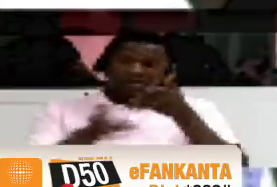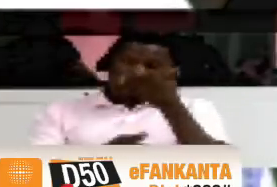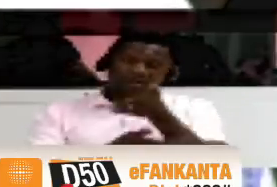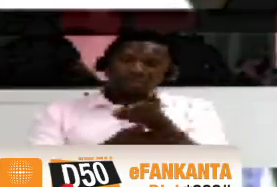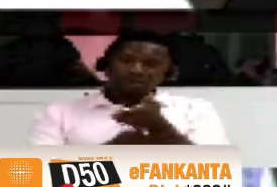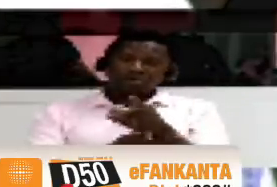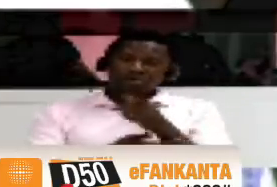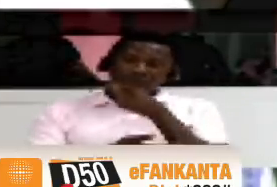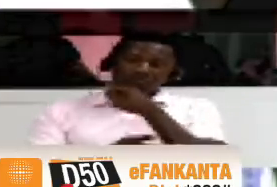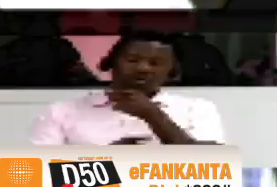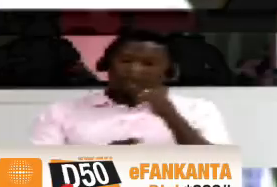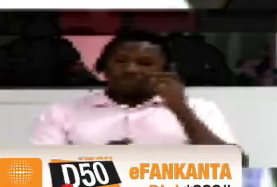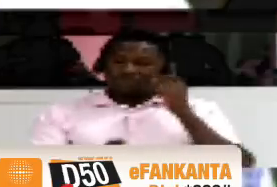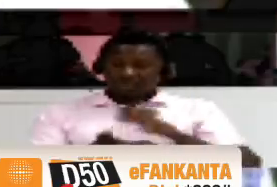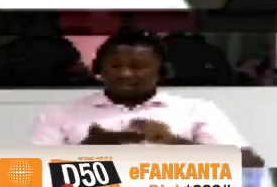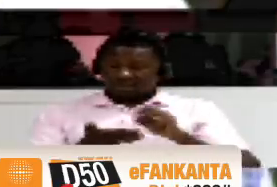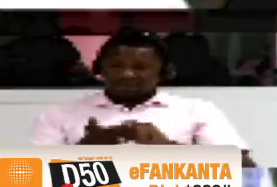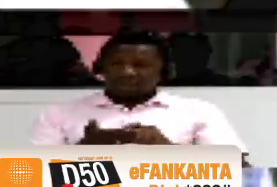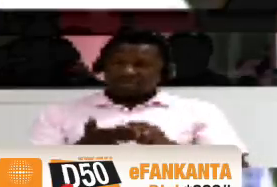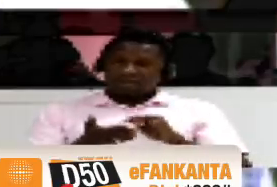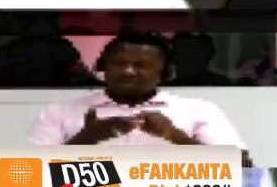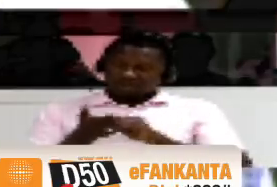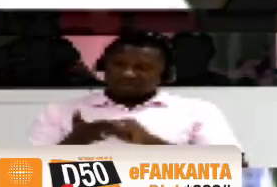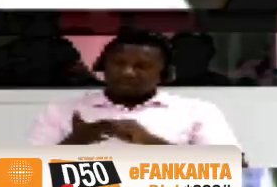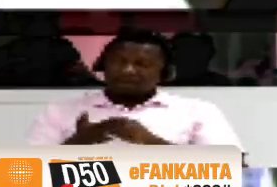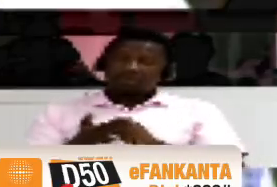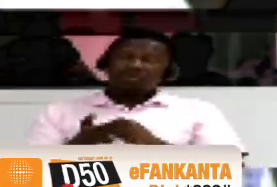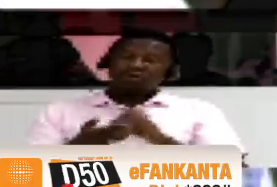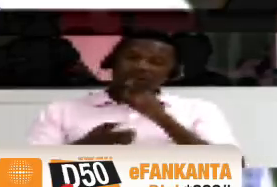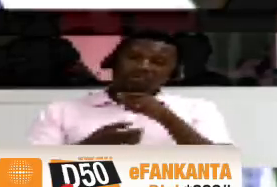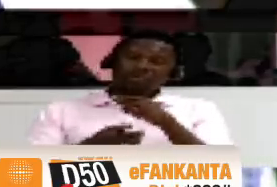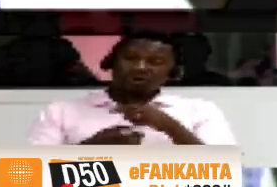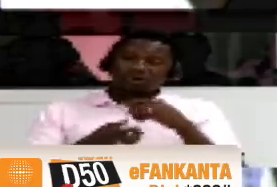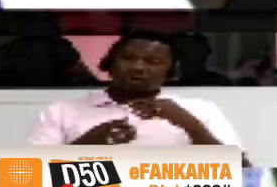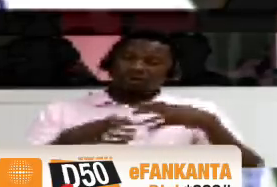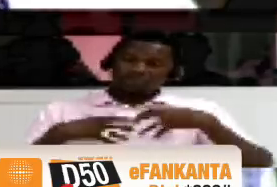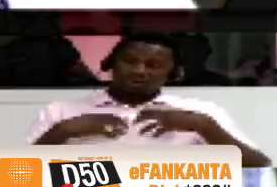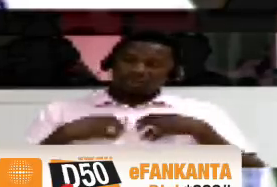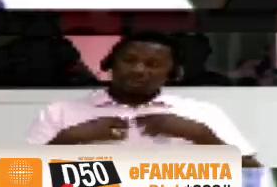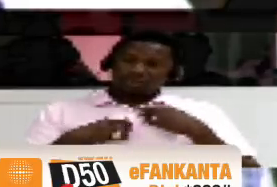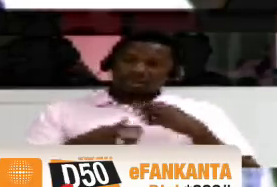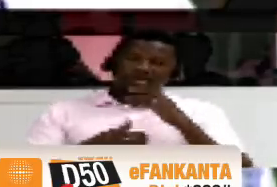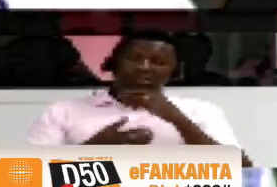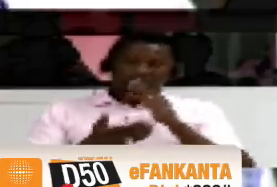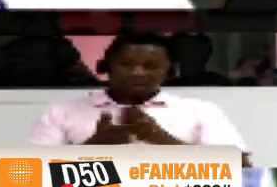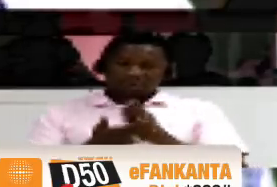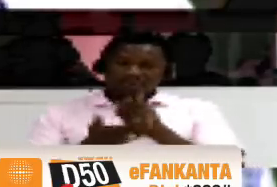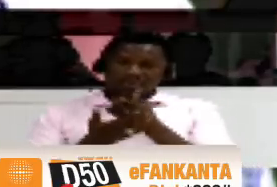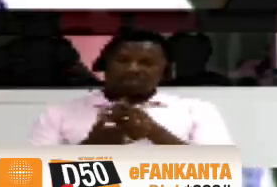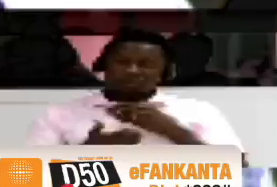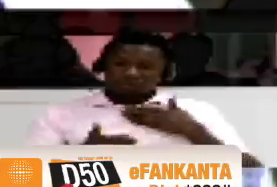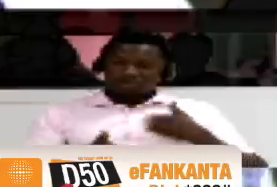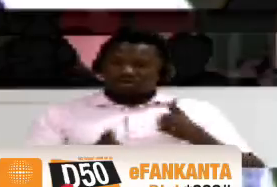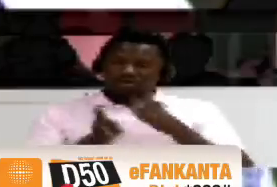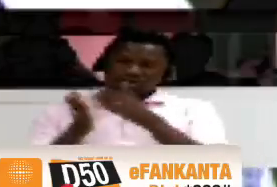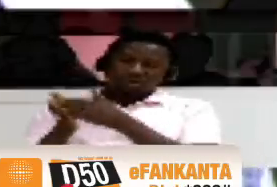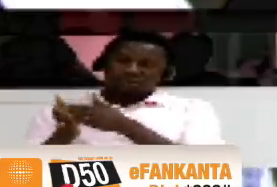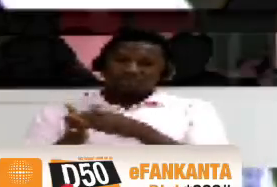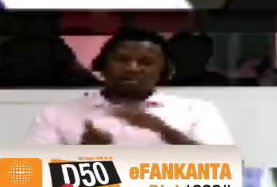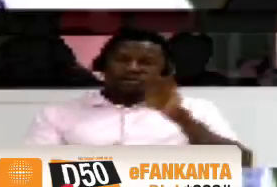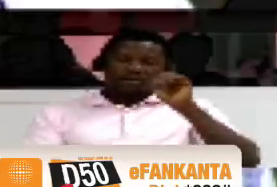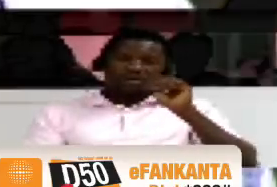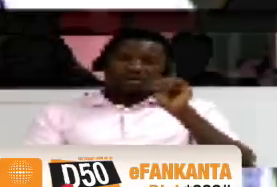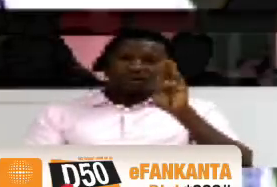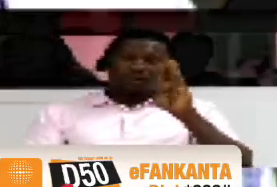you registered your concerns. They responded in order to assure you, and then you proceeded to Mr. Ibrahim Abari's house. Is that